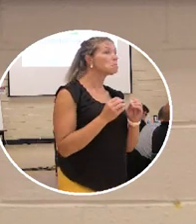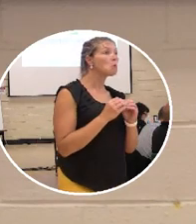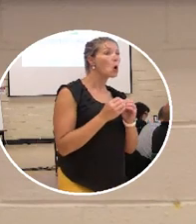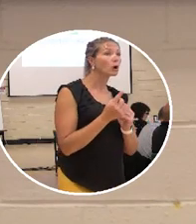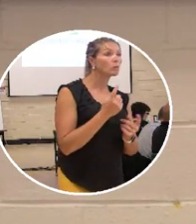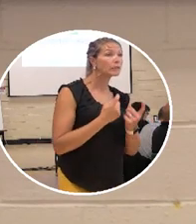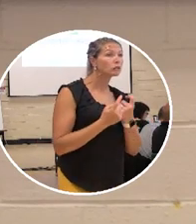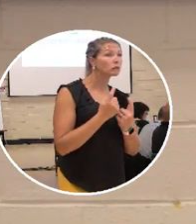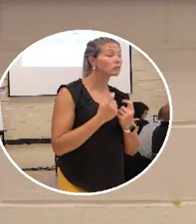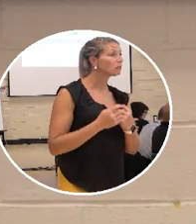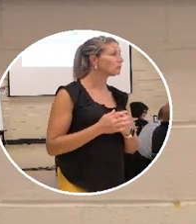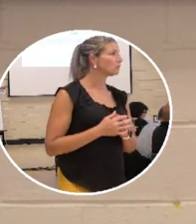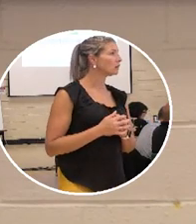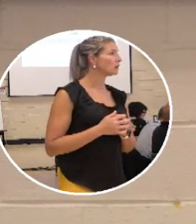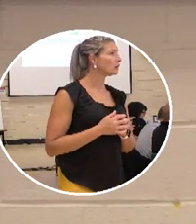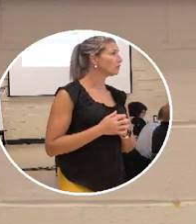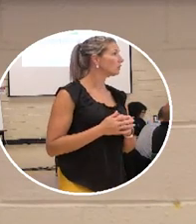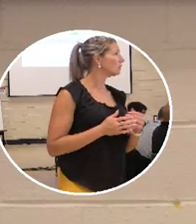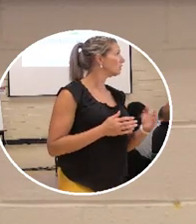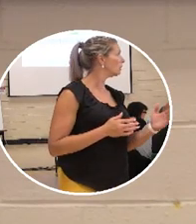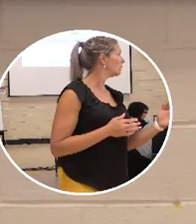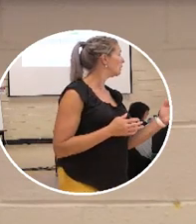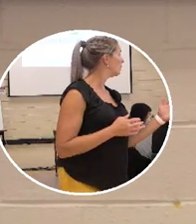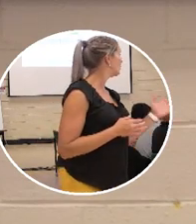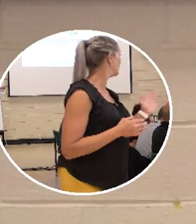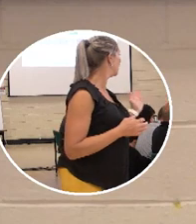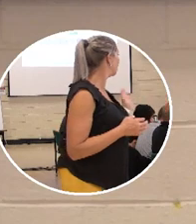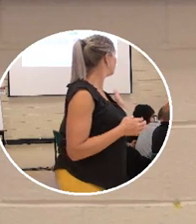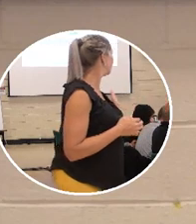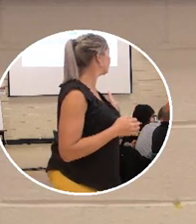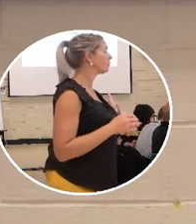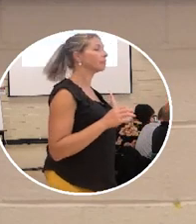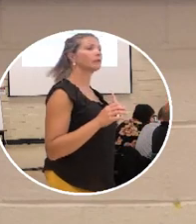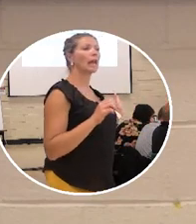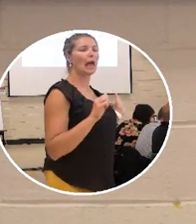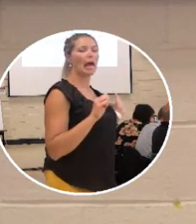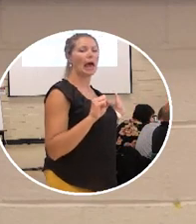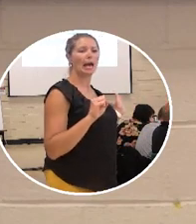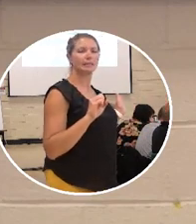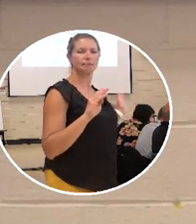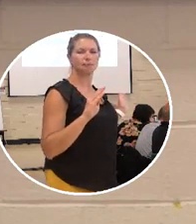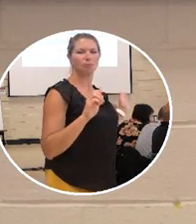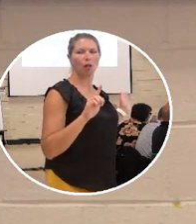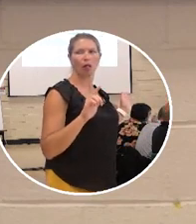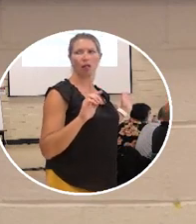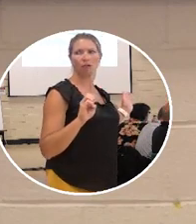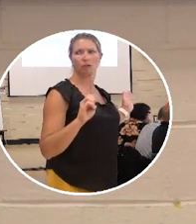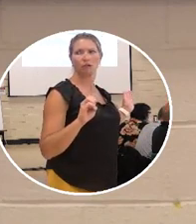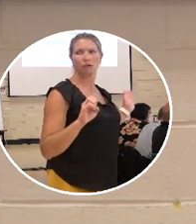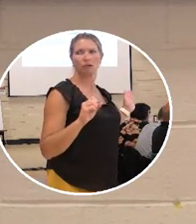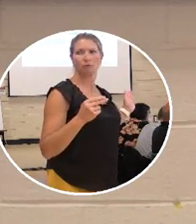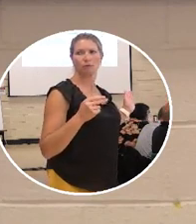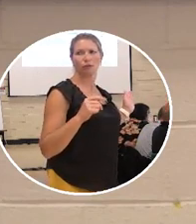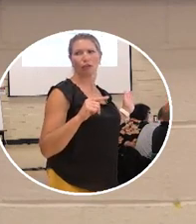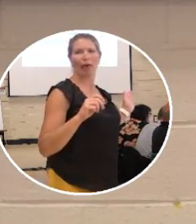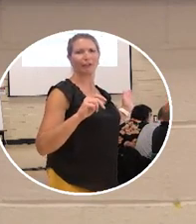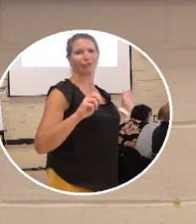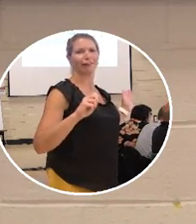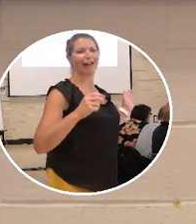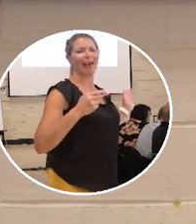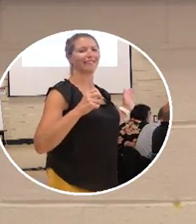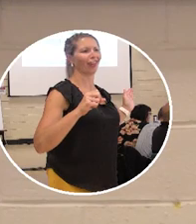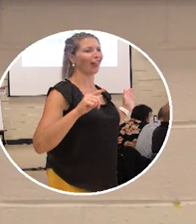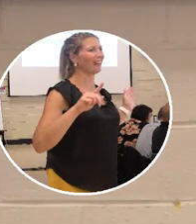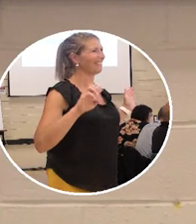Trustee Aspel. Thank you, Mr. Chair. To your point, Tom, if